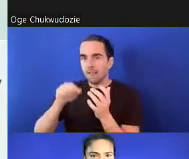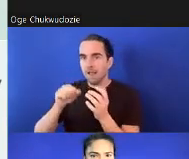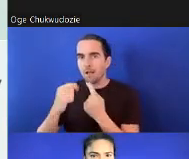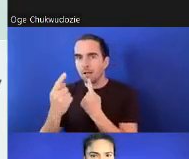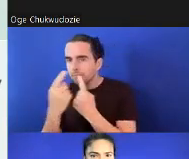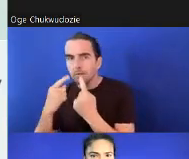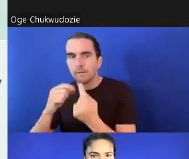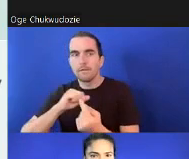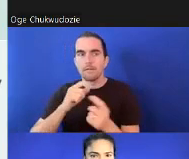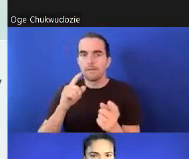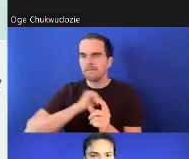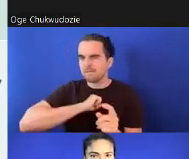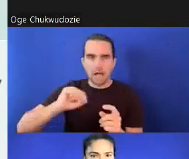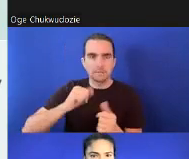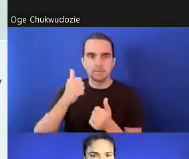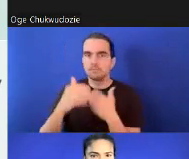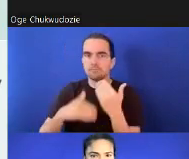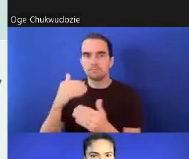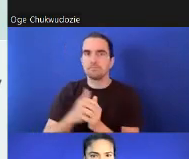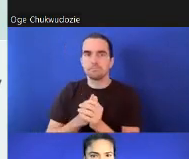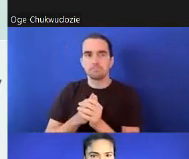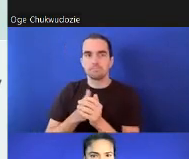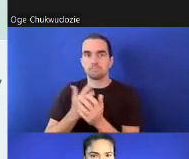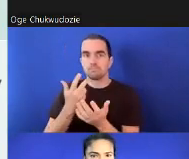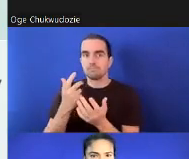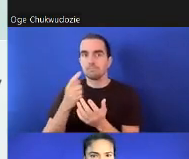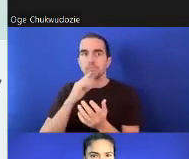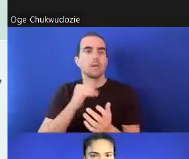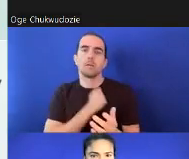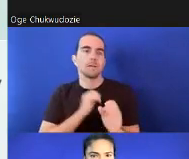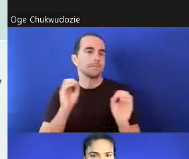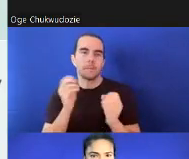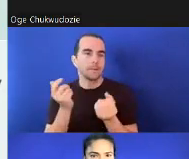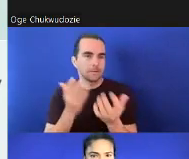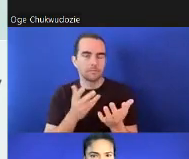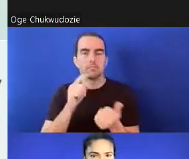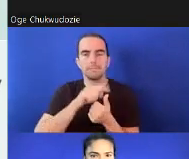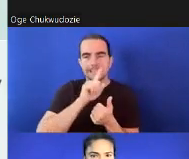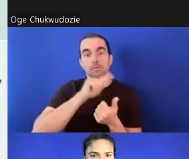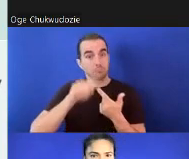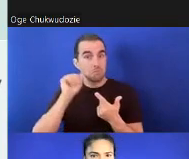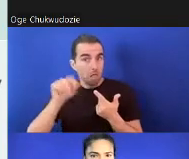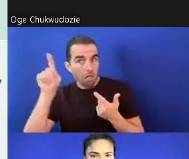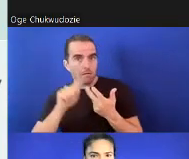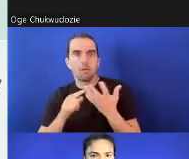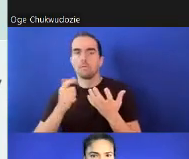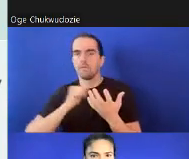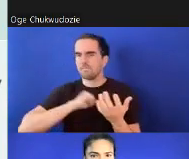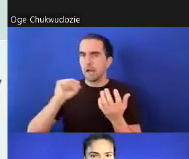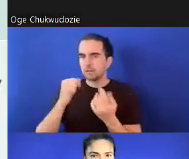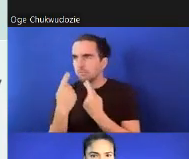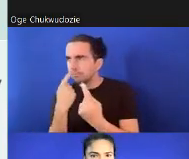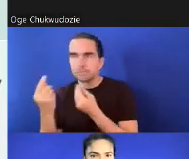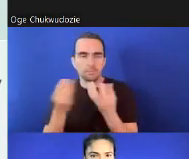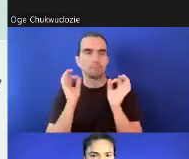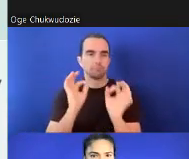go to community B where the service is provided. And most times complaints are not documented. Most times the feedback